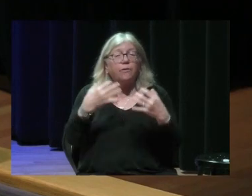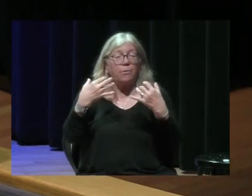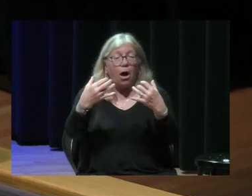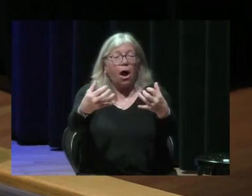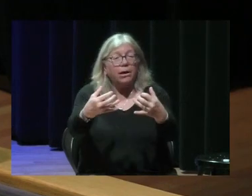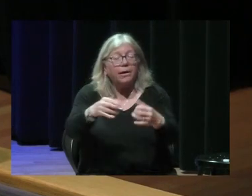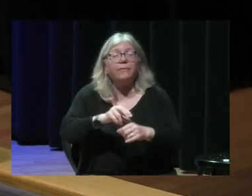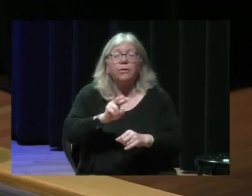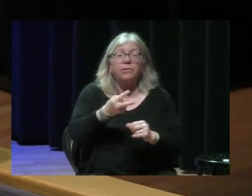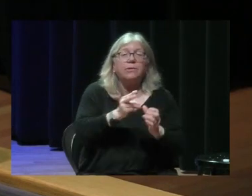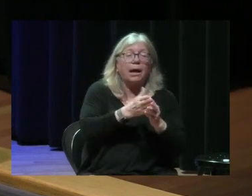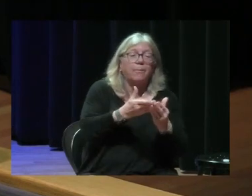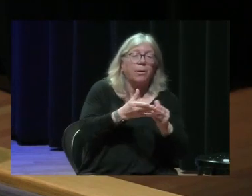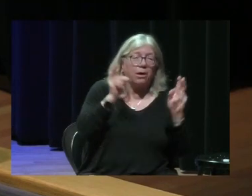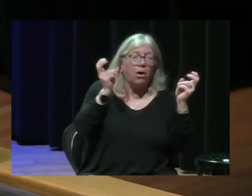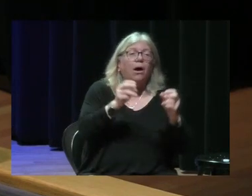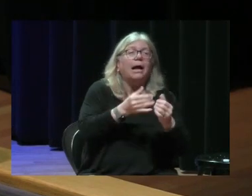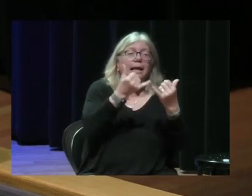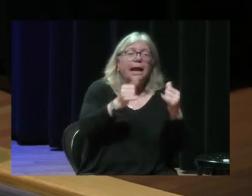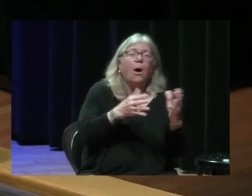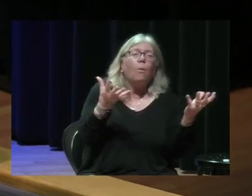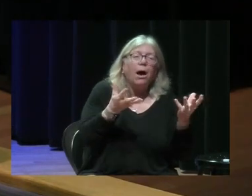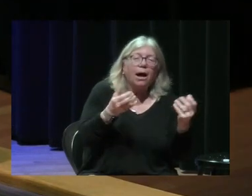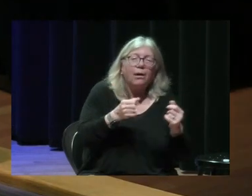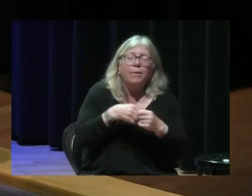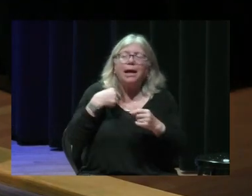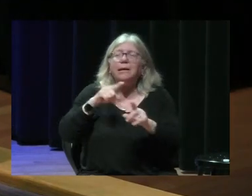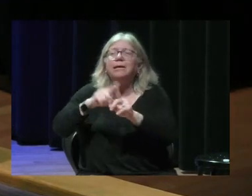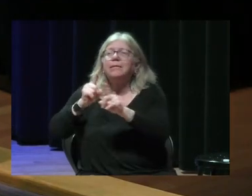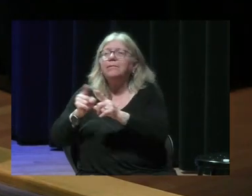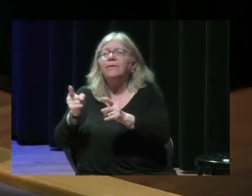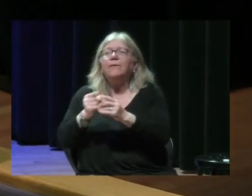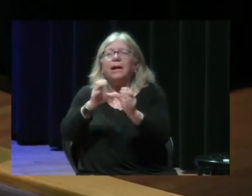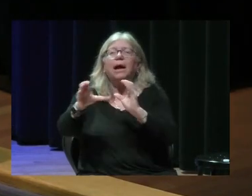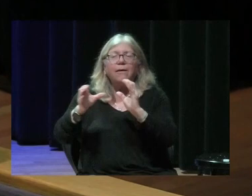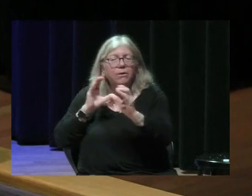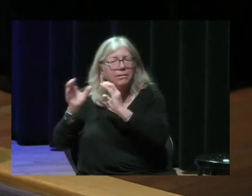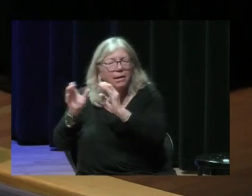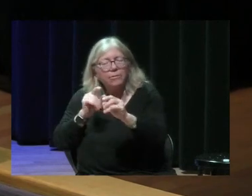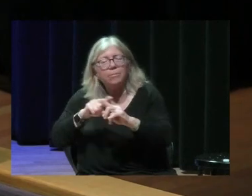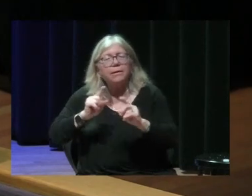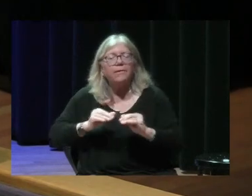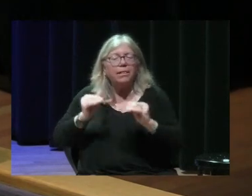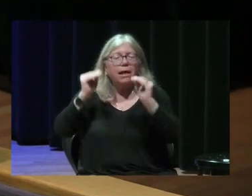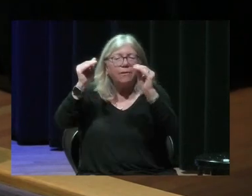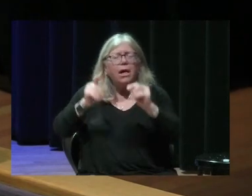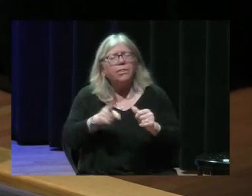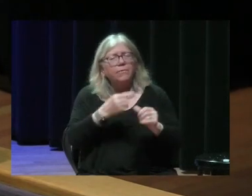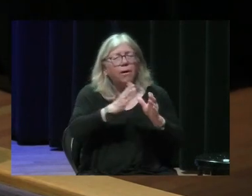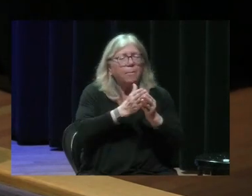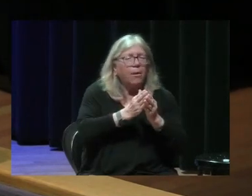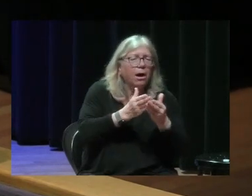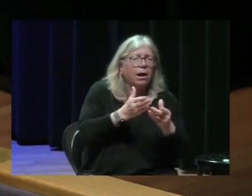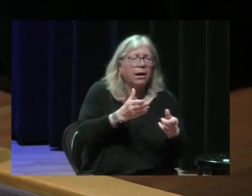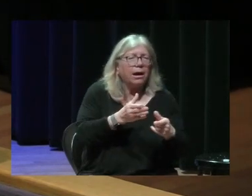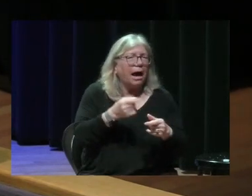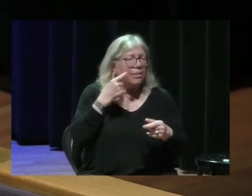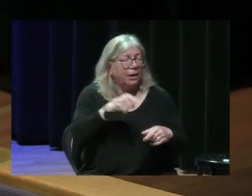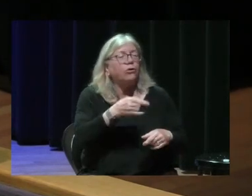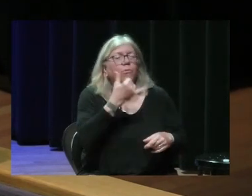What? We had all these conversations with listeners about these different levels of connection we talk about in the book. Because the first book, I Think You're Wrong, But I'm